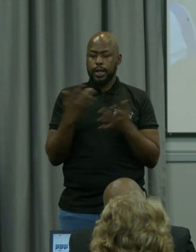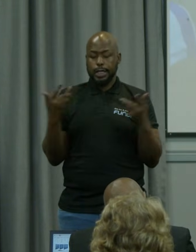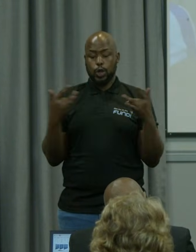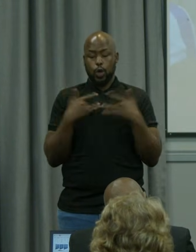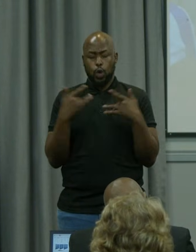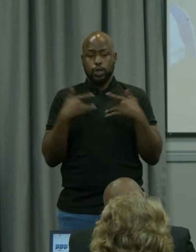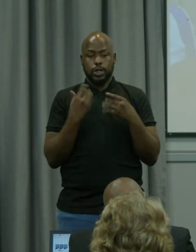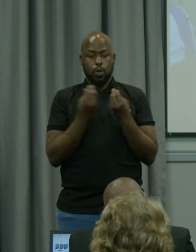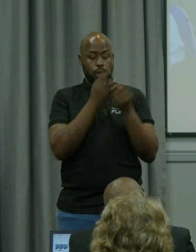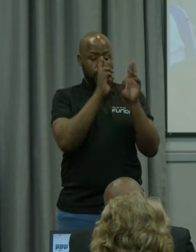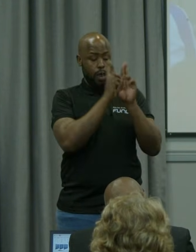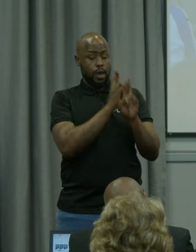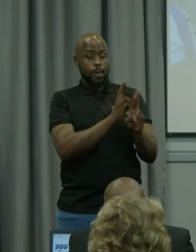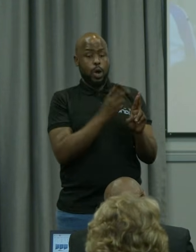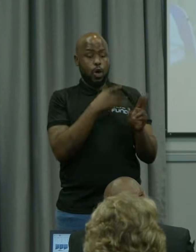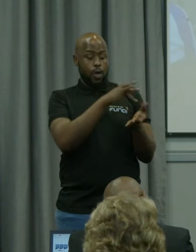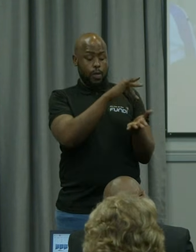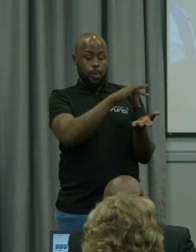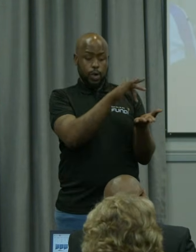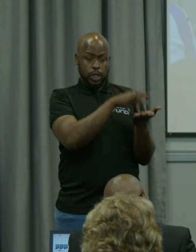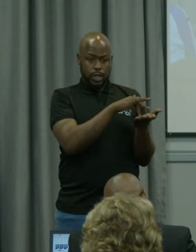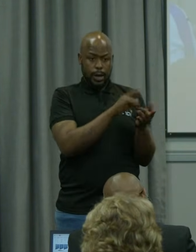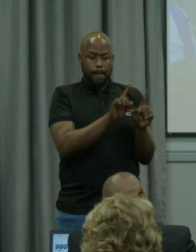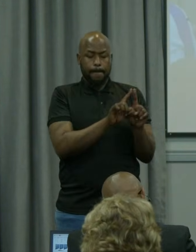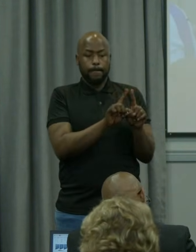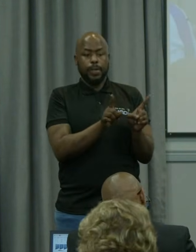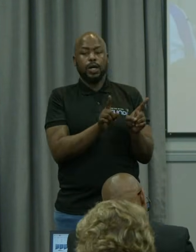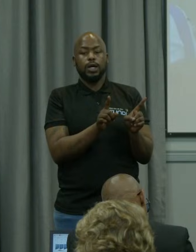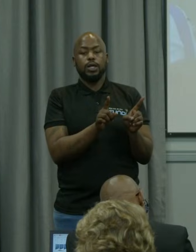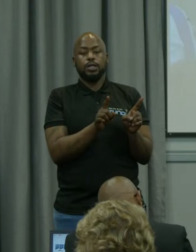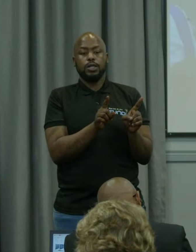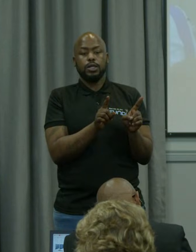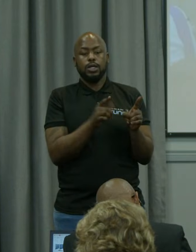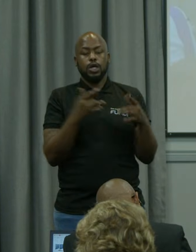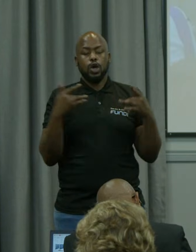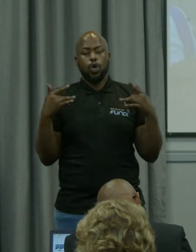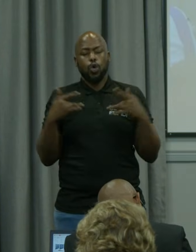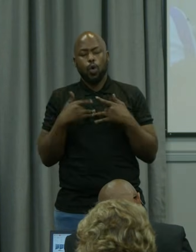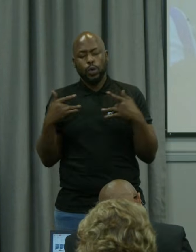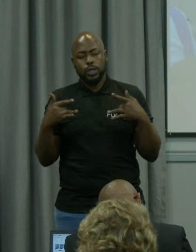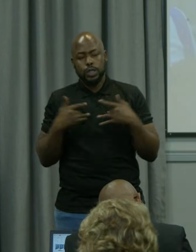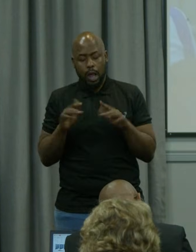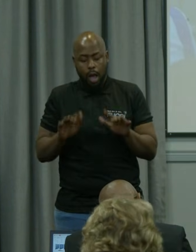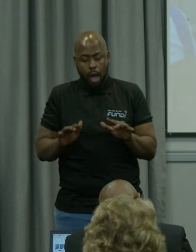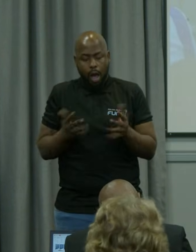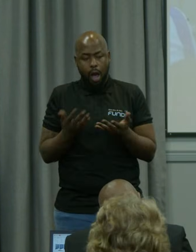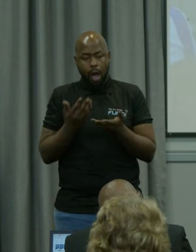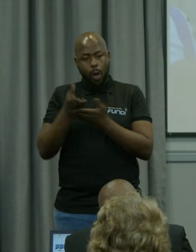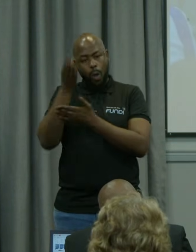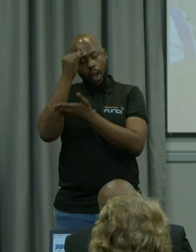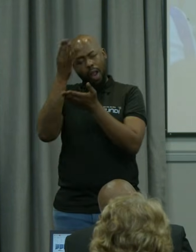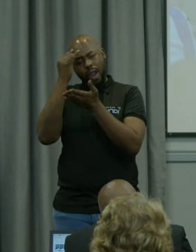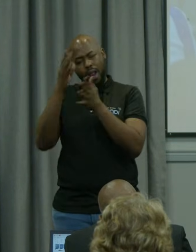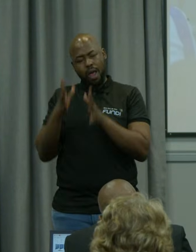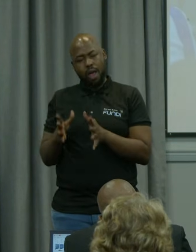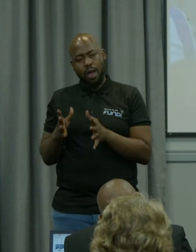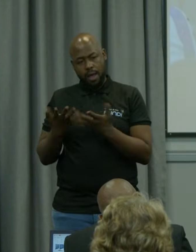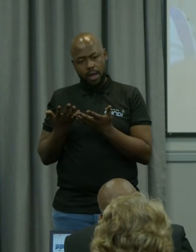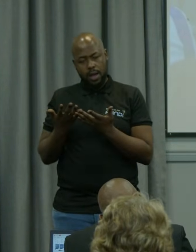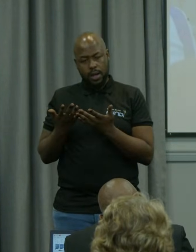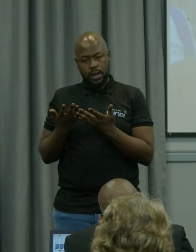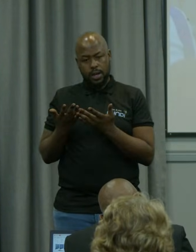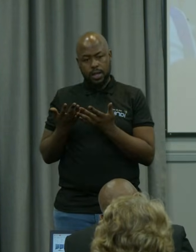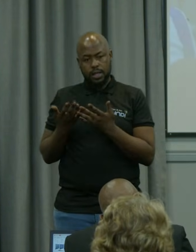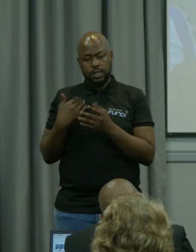in respect of the post, but the concern also stems from how learners are